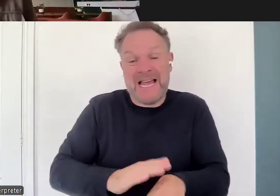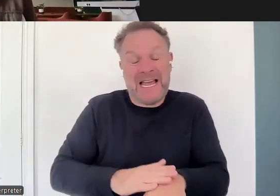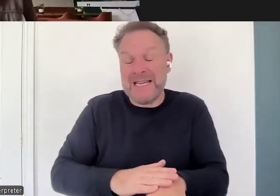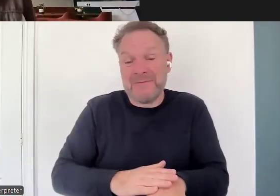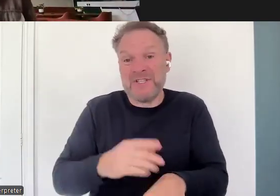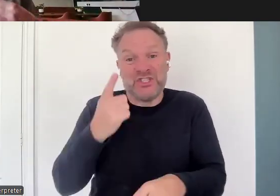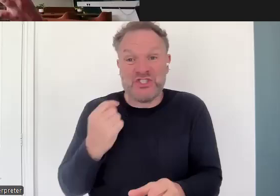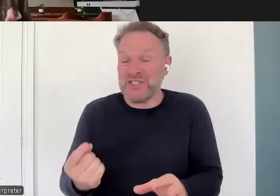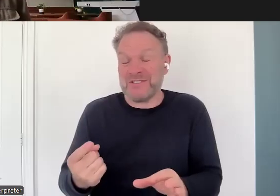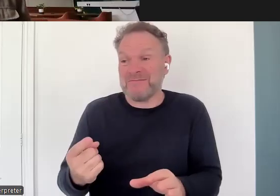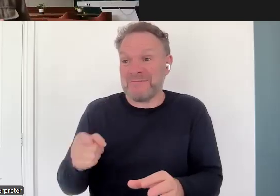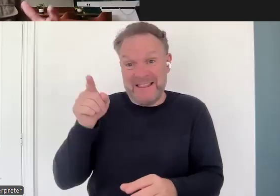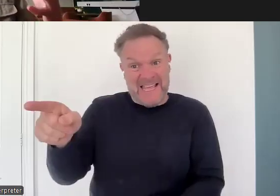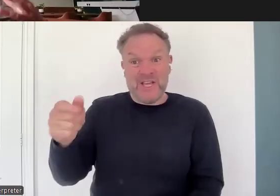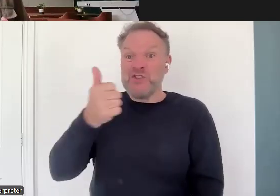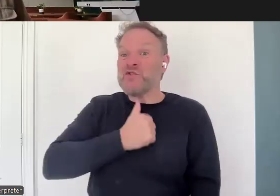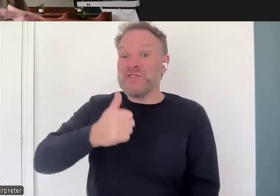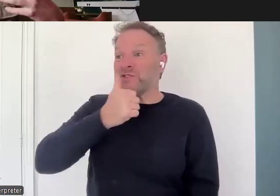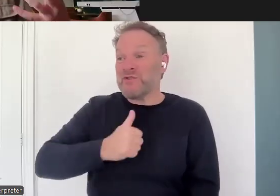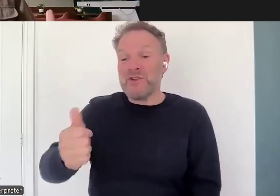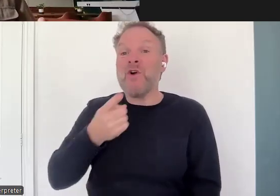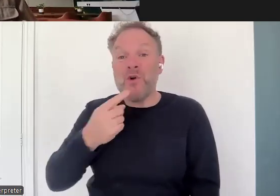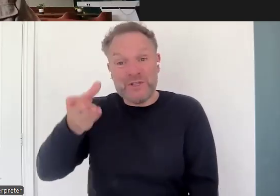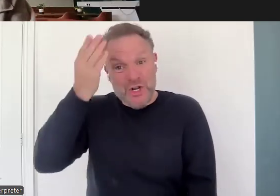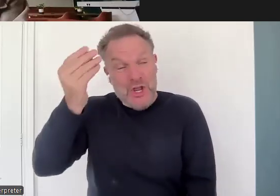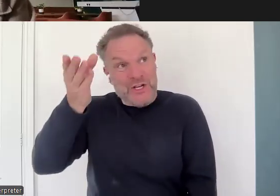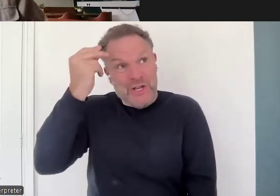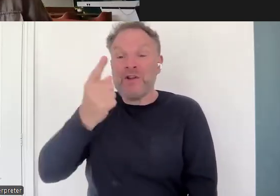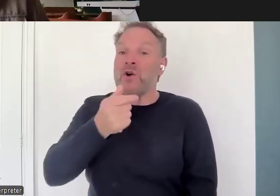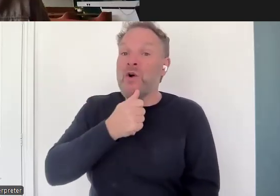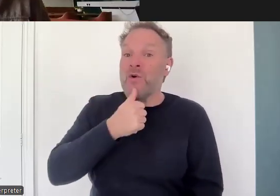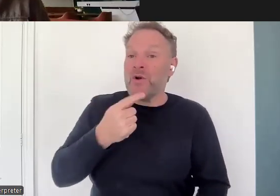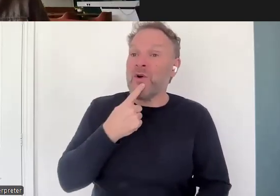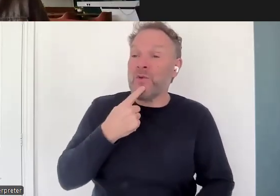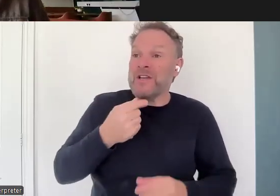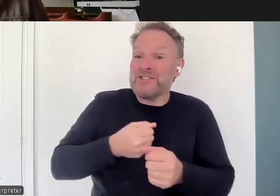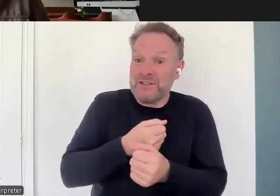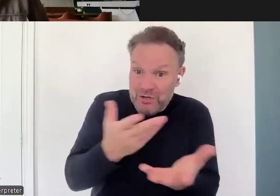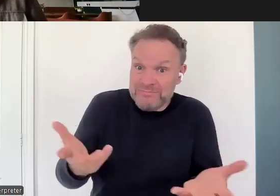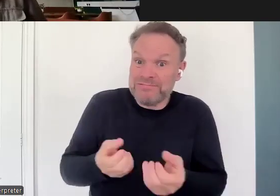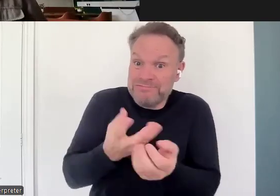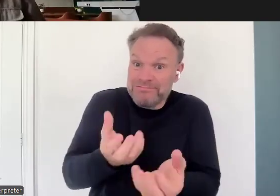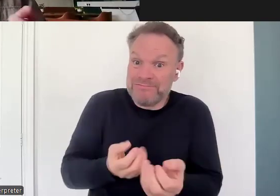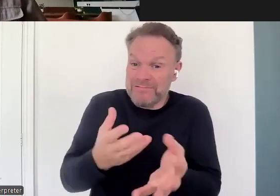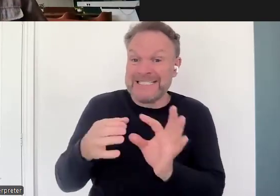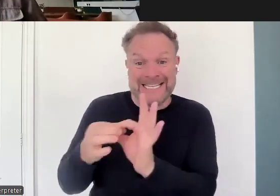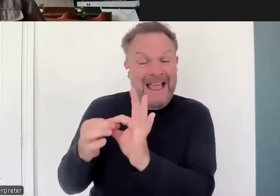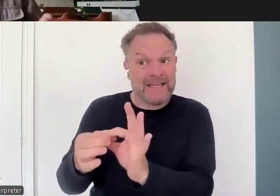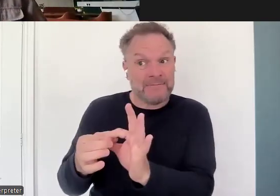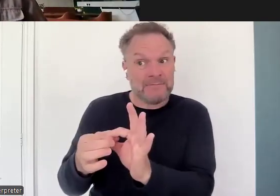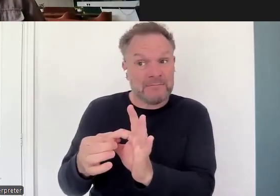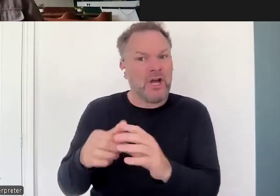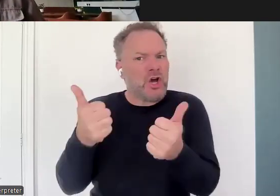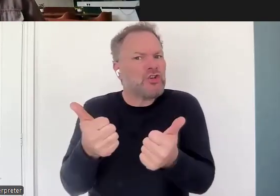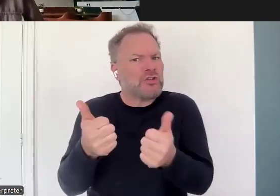experience. People should be accustomed to always learning, always sharing, always growing together. So a good test of whether